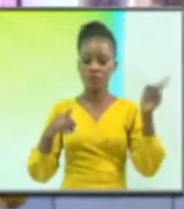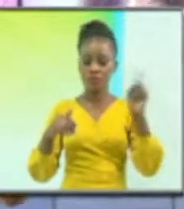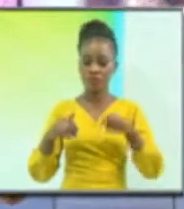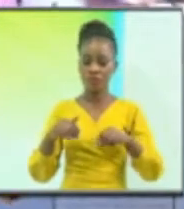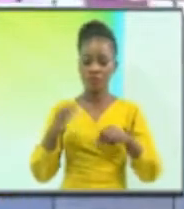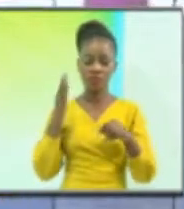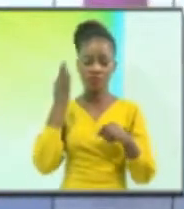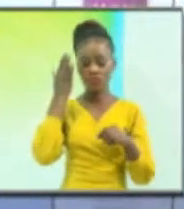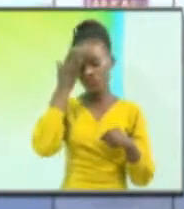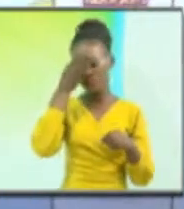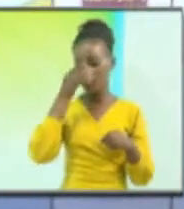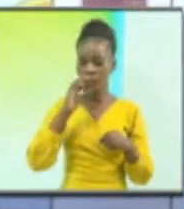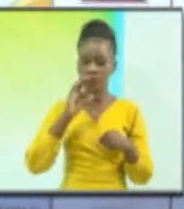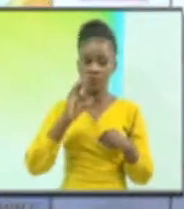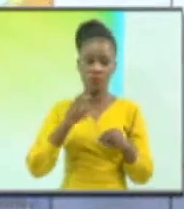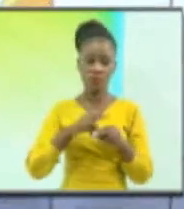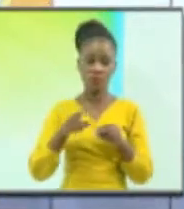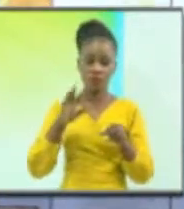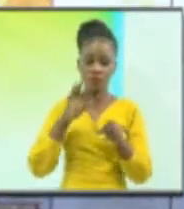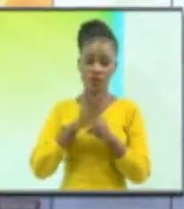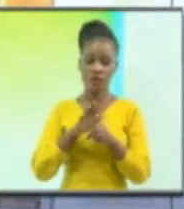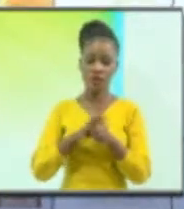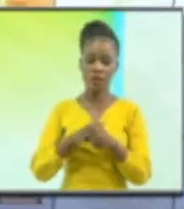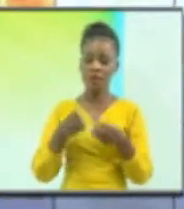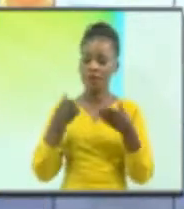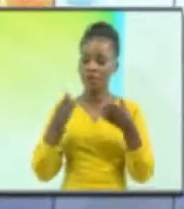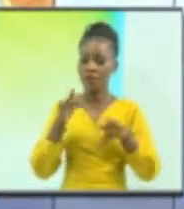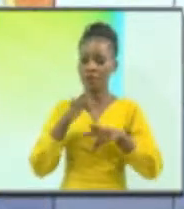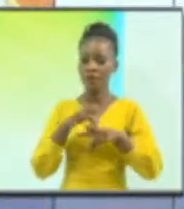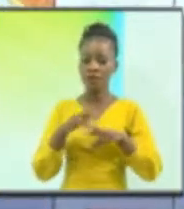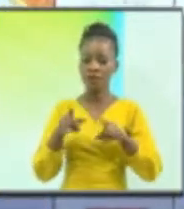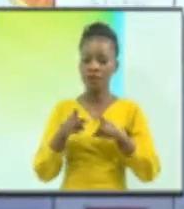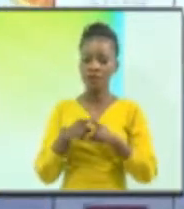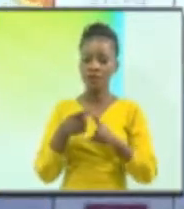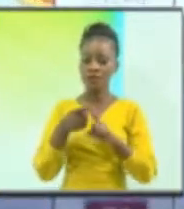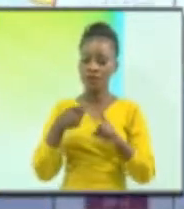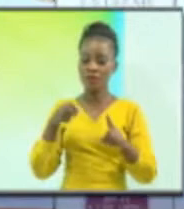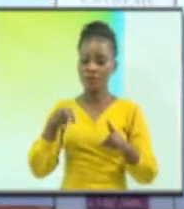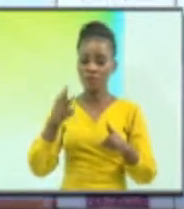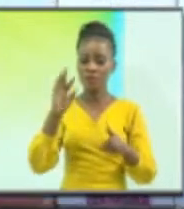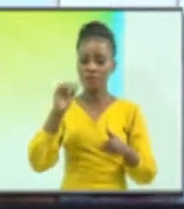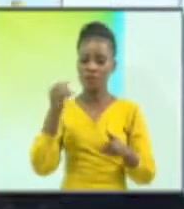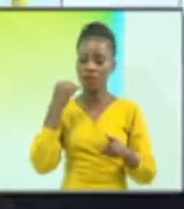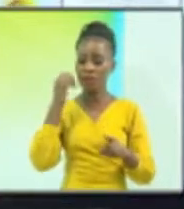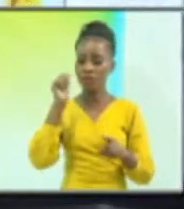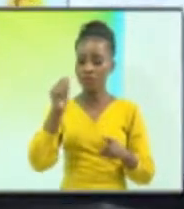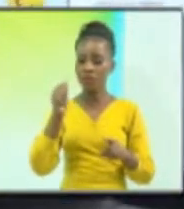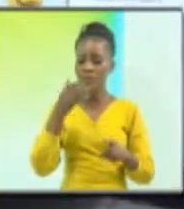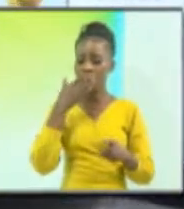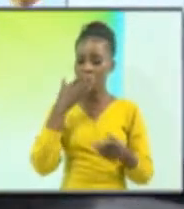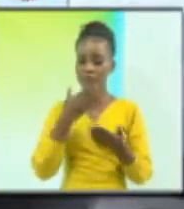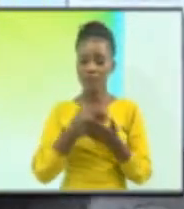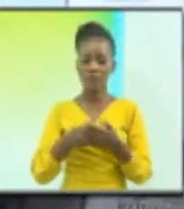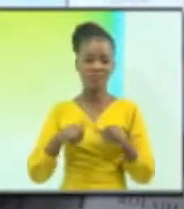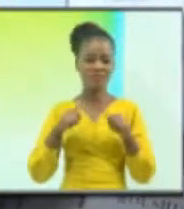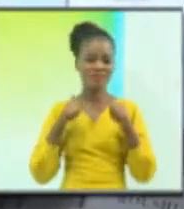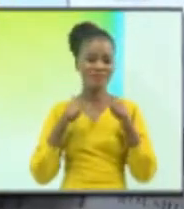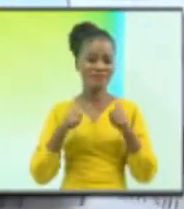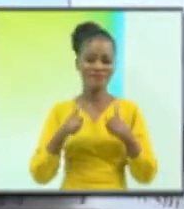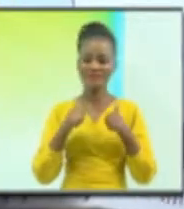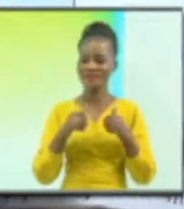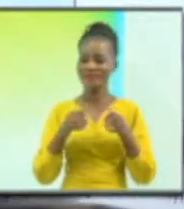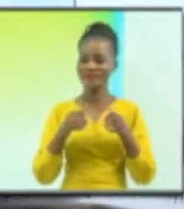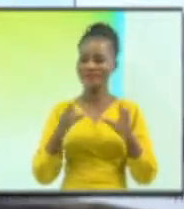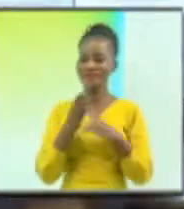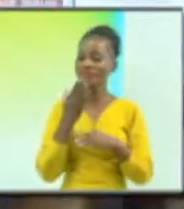beauty and skincare products, recognized that the products from USA have good quality and most consumers prefer